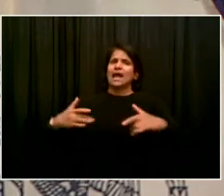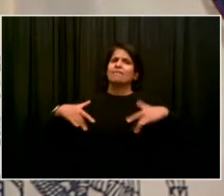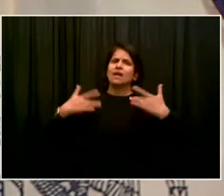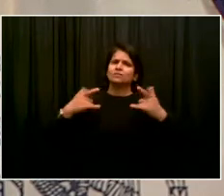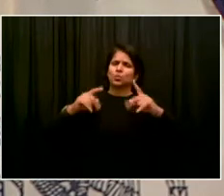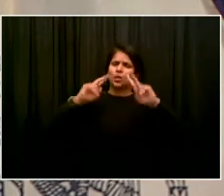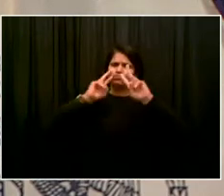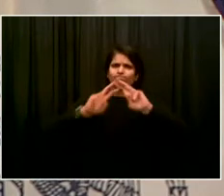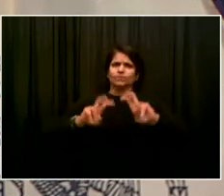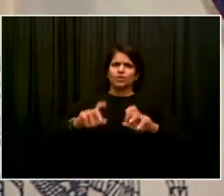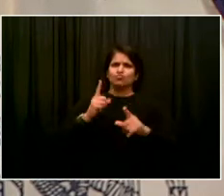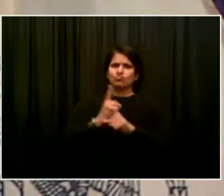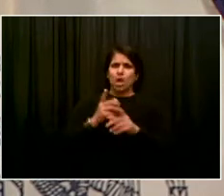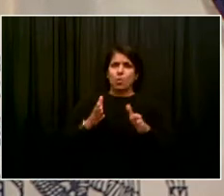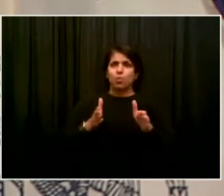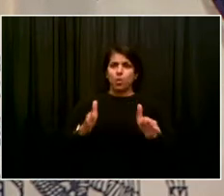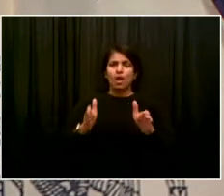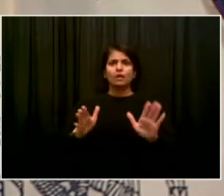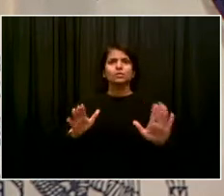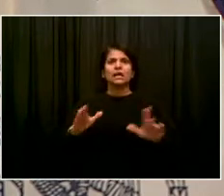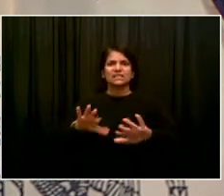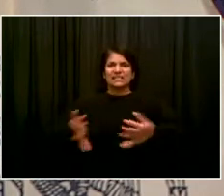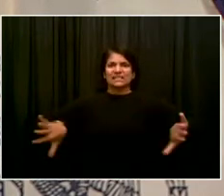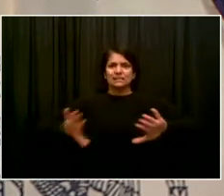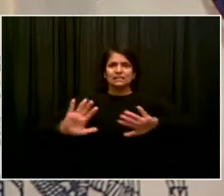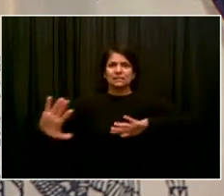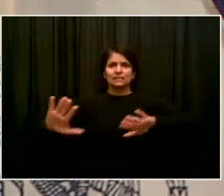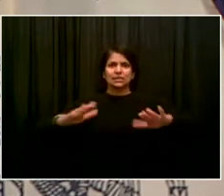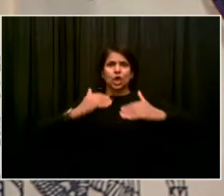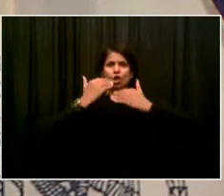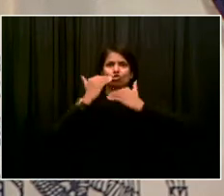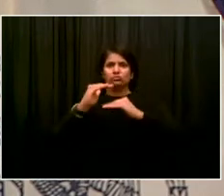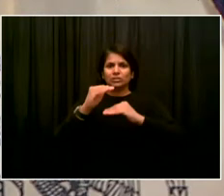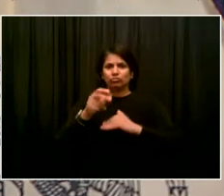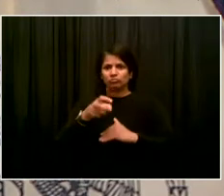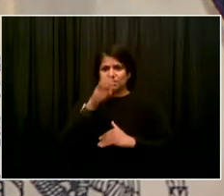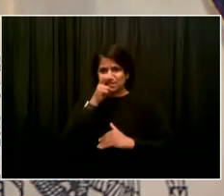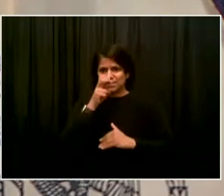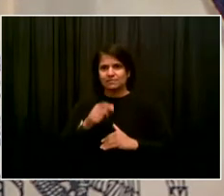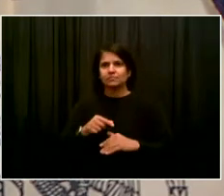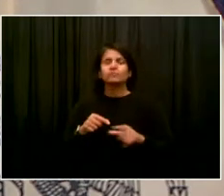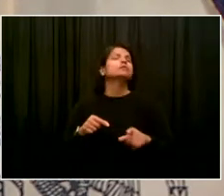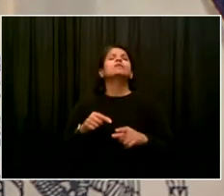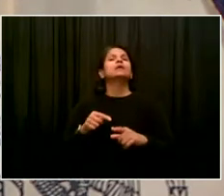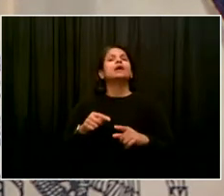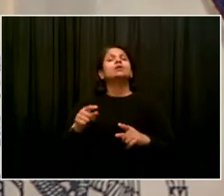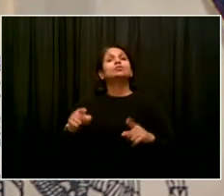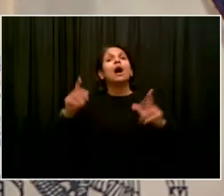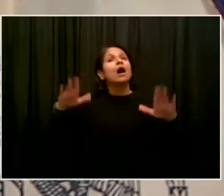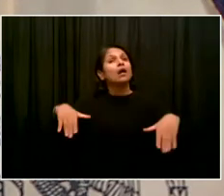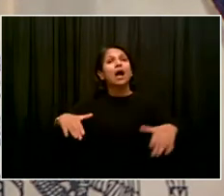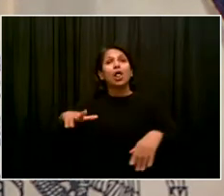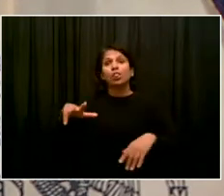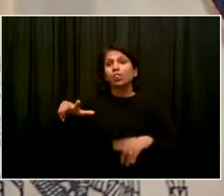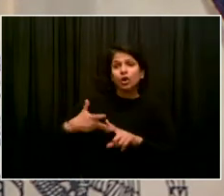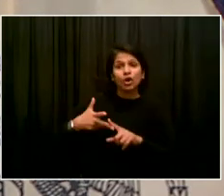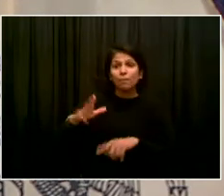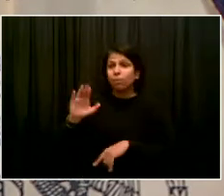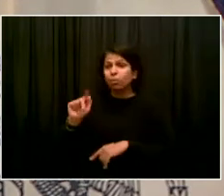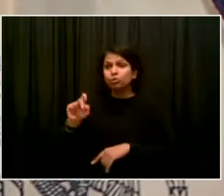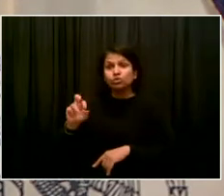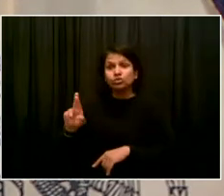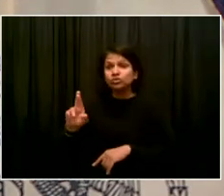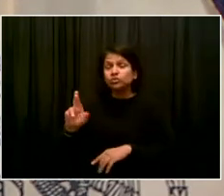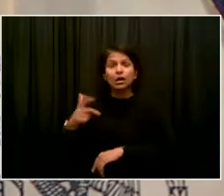way to do it, I think we've made really clear to folks. And again, anyone who hasn't gotten that booster, go get it now. Take advantage of the incentive up through the end of